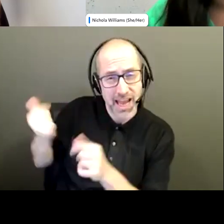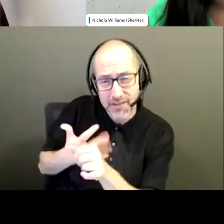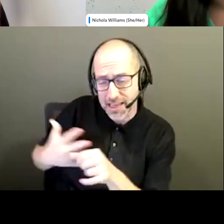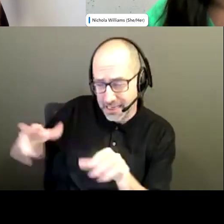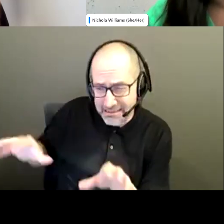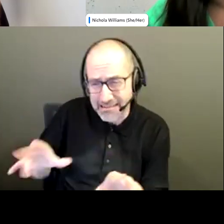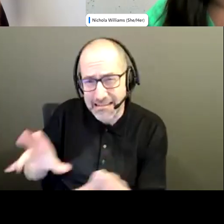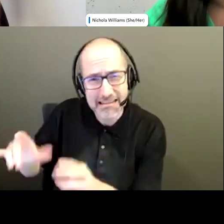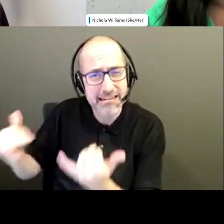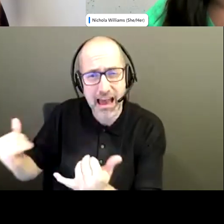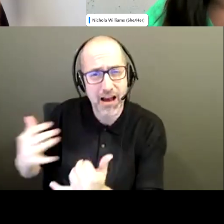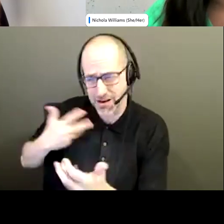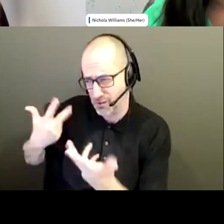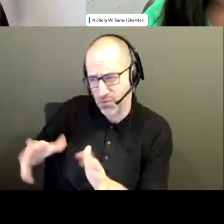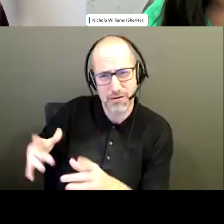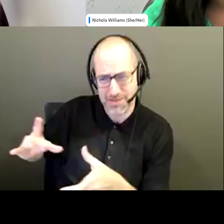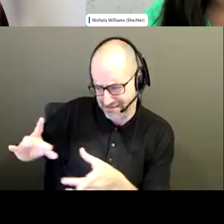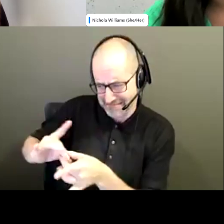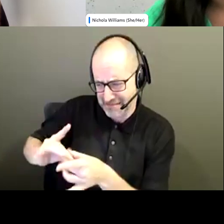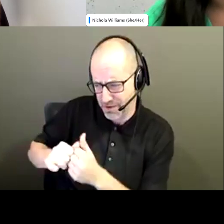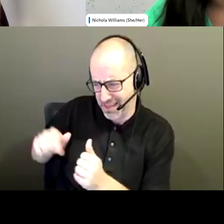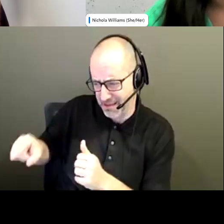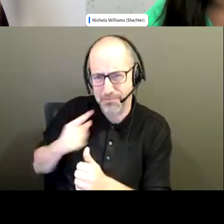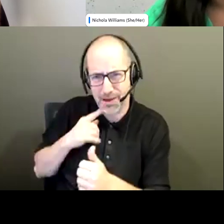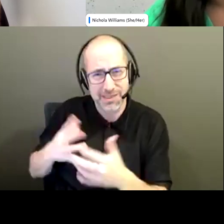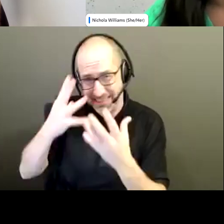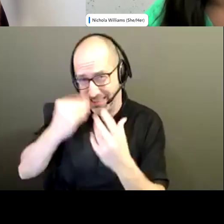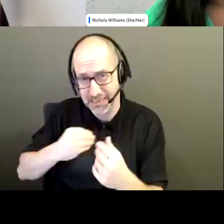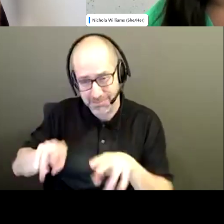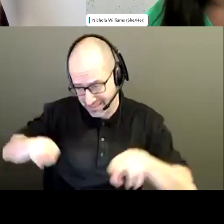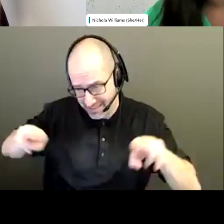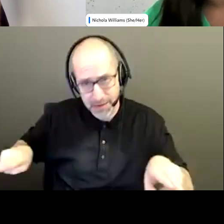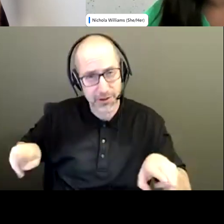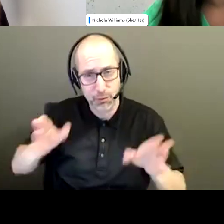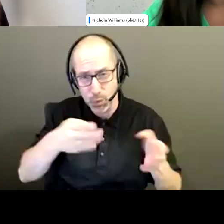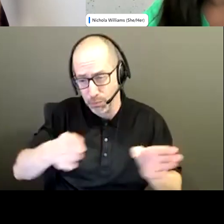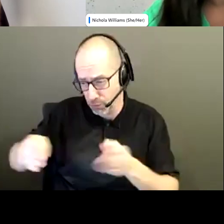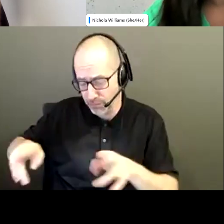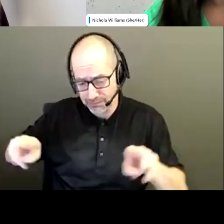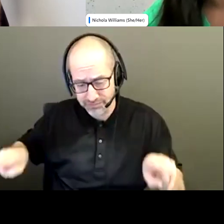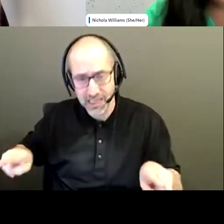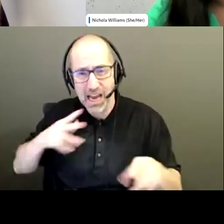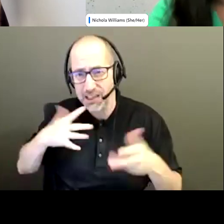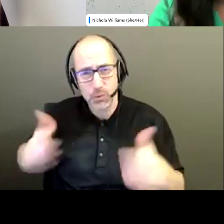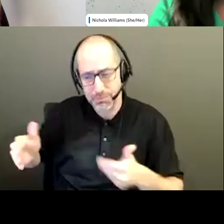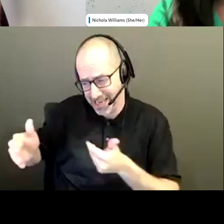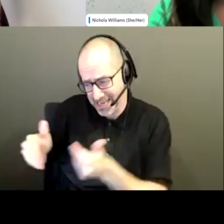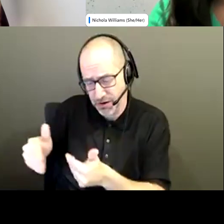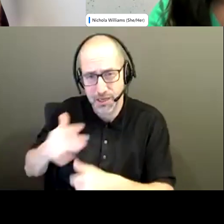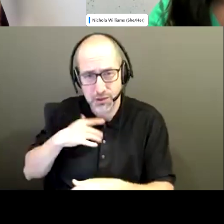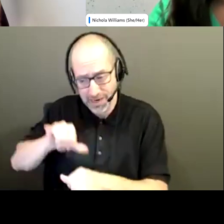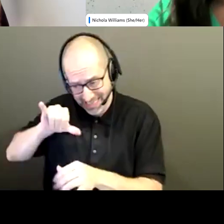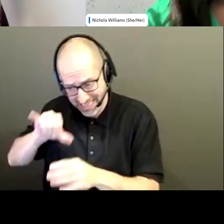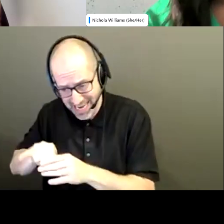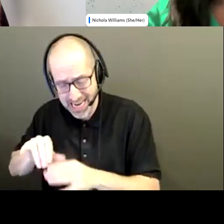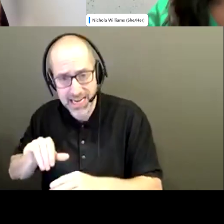now. What am I going to do? I can't work now. So I just stay in my room with my dog, and he stays in his room,